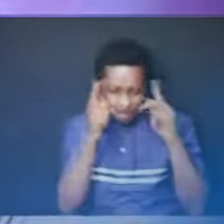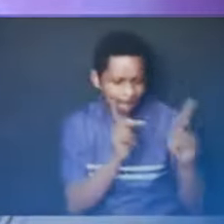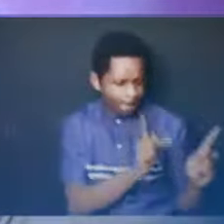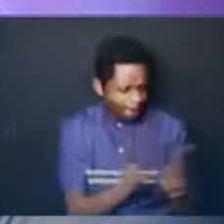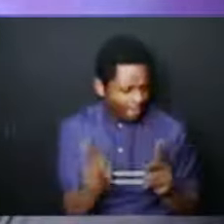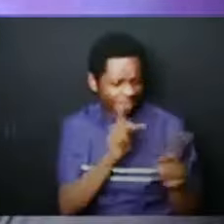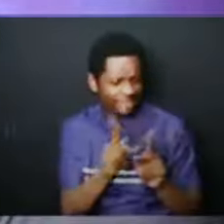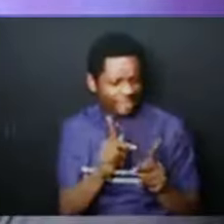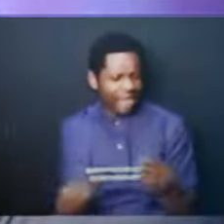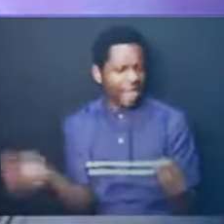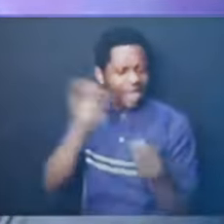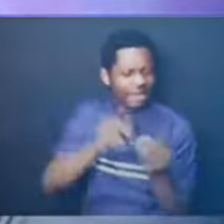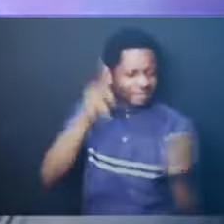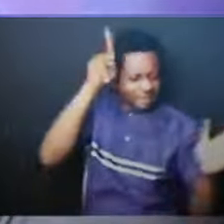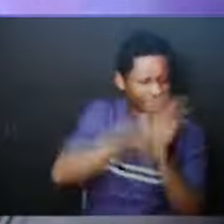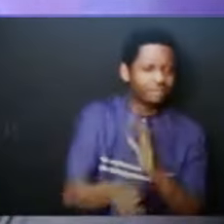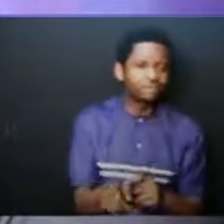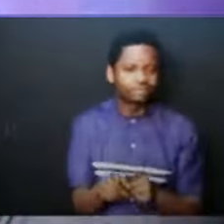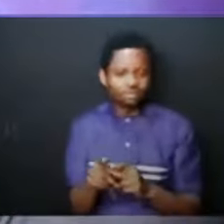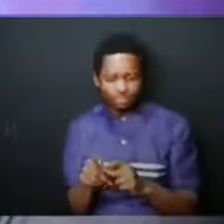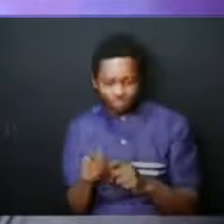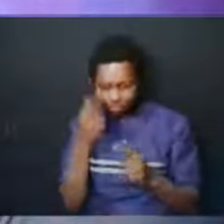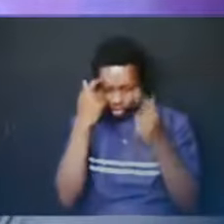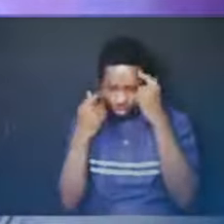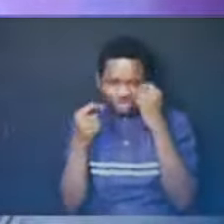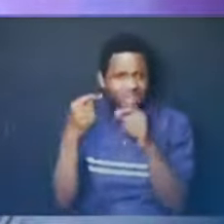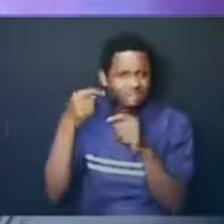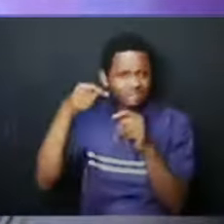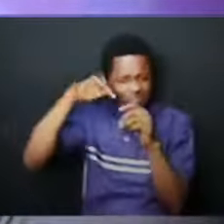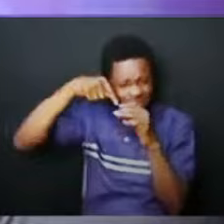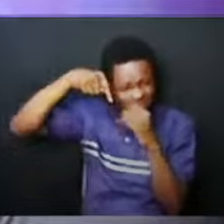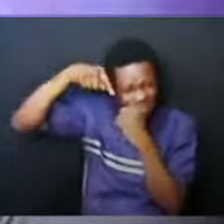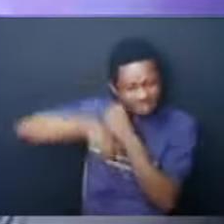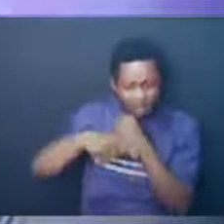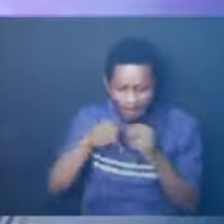he did it, he masterminded it days,